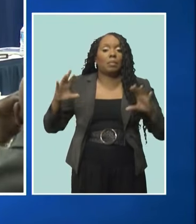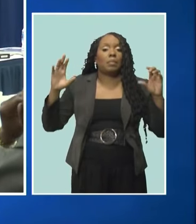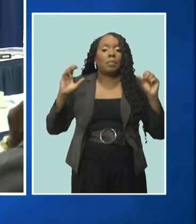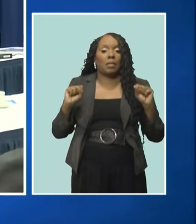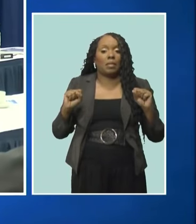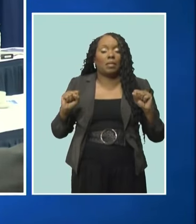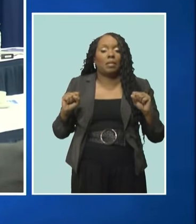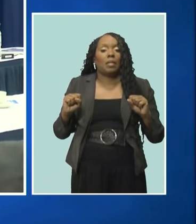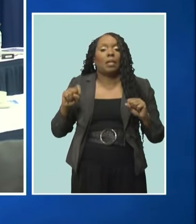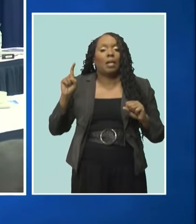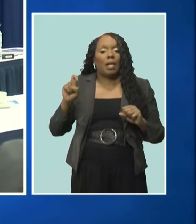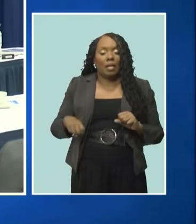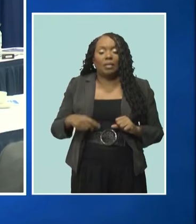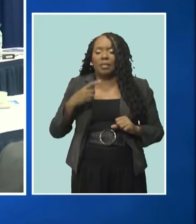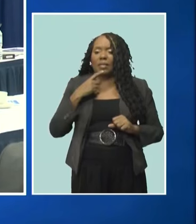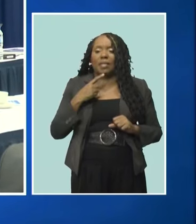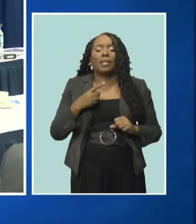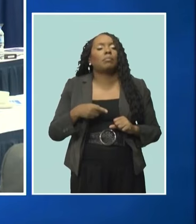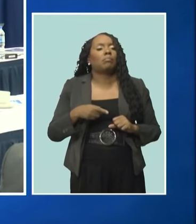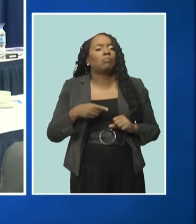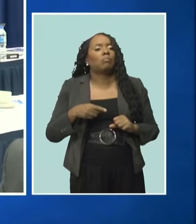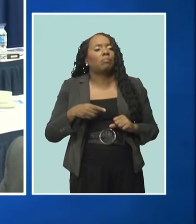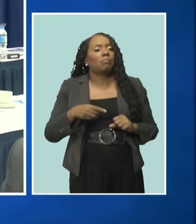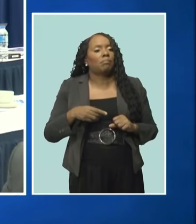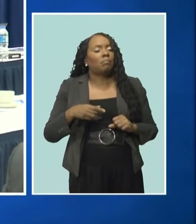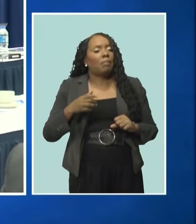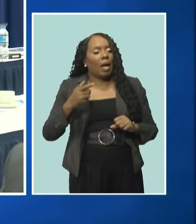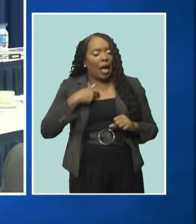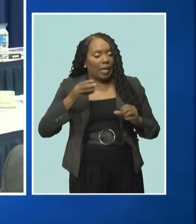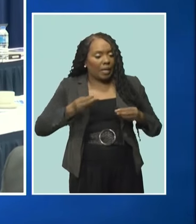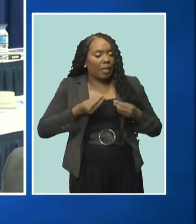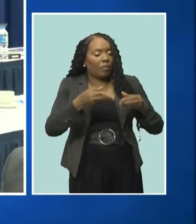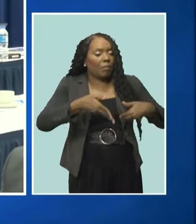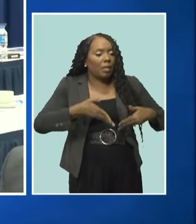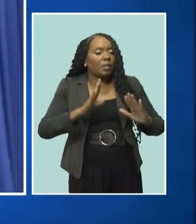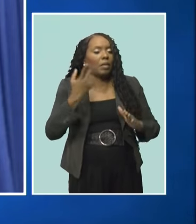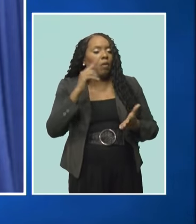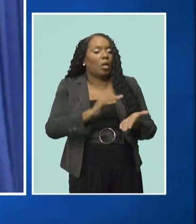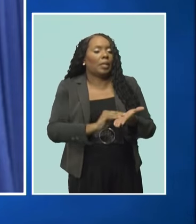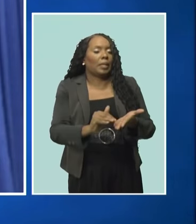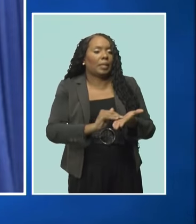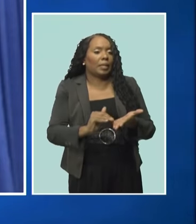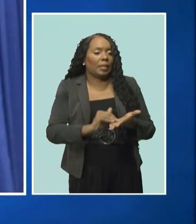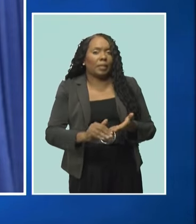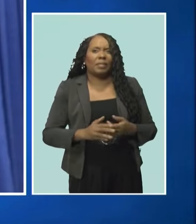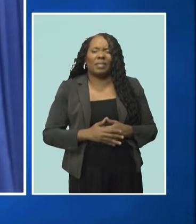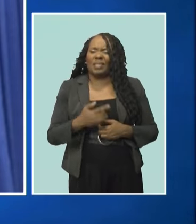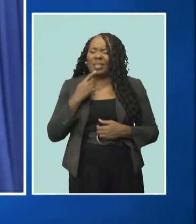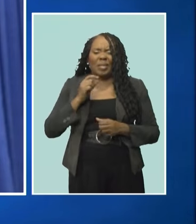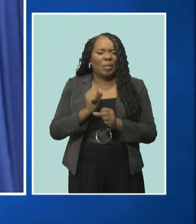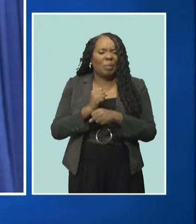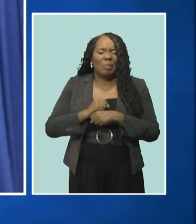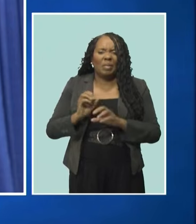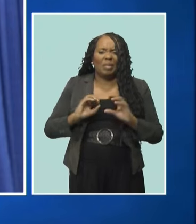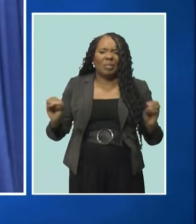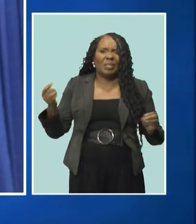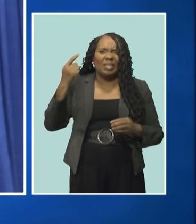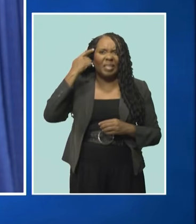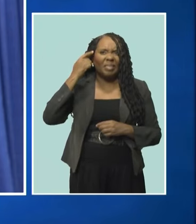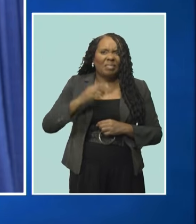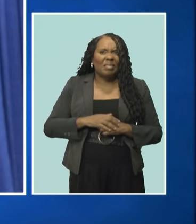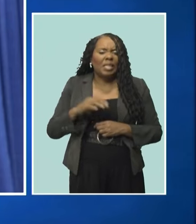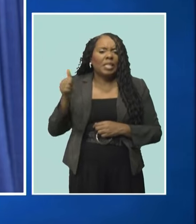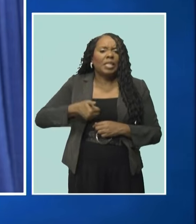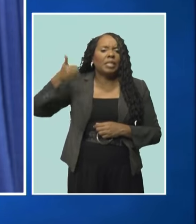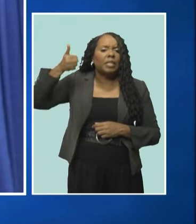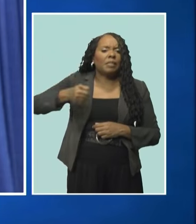go on temporary leave. Sir Patterson said this historical anomaly makes absolutely no sense, since the Chief Justice, who is